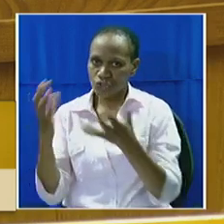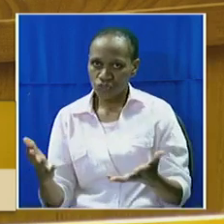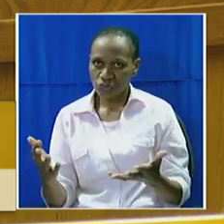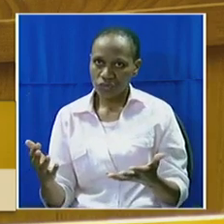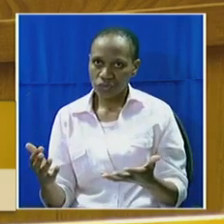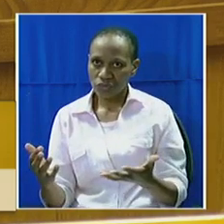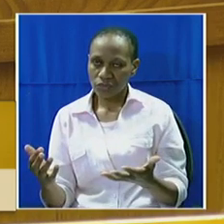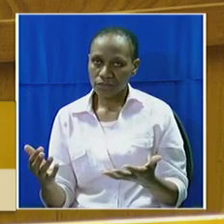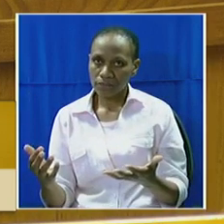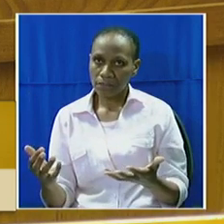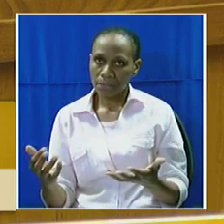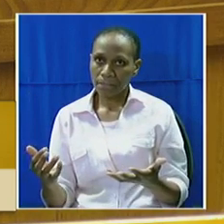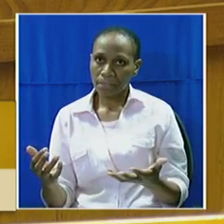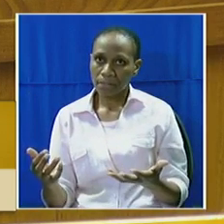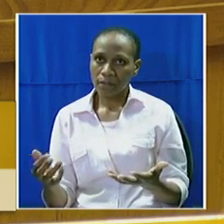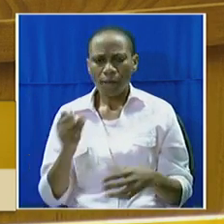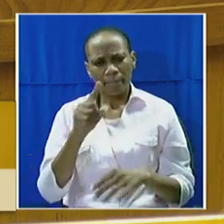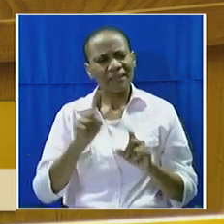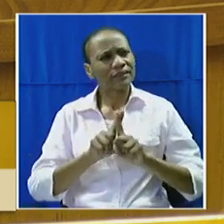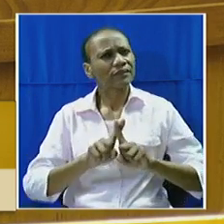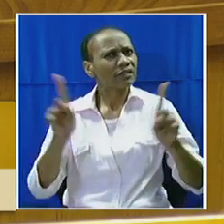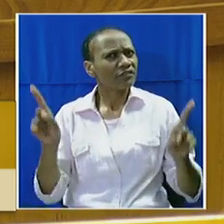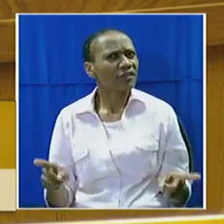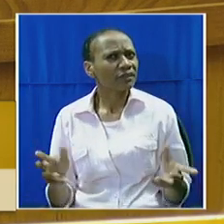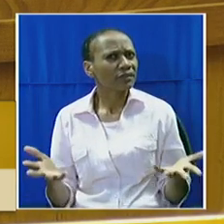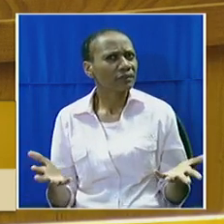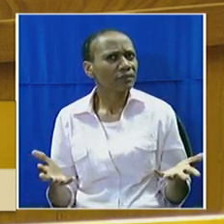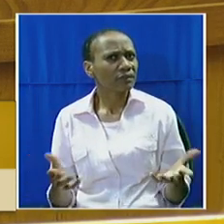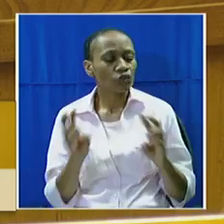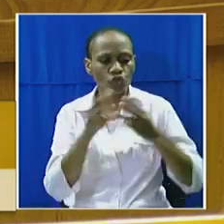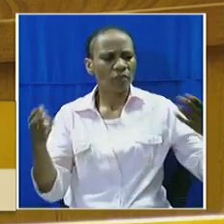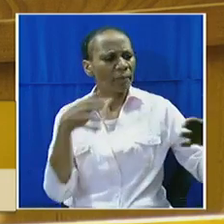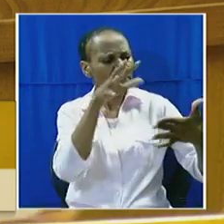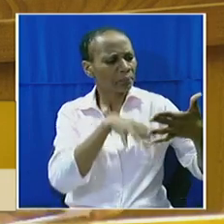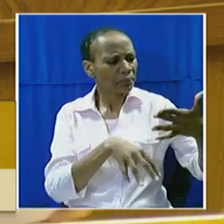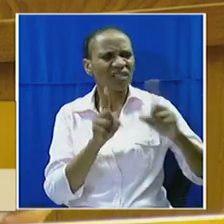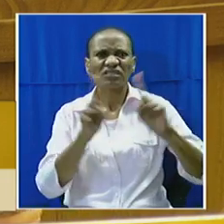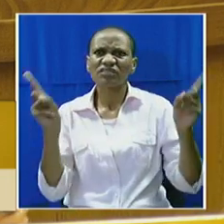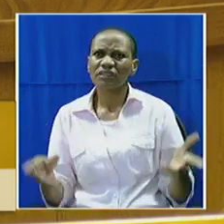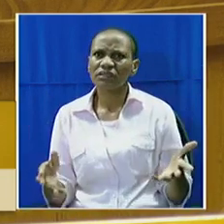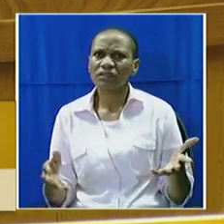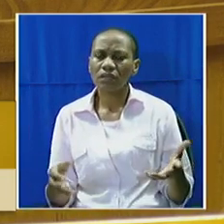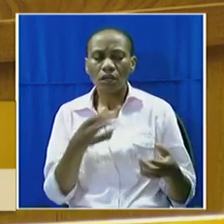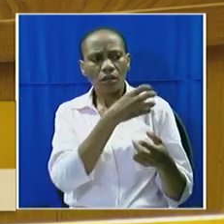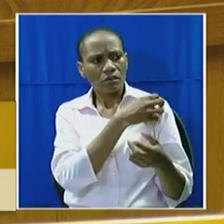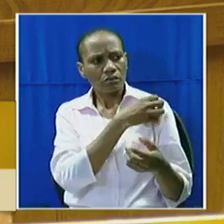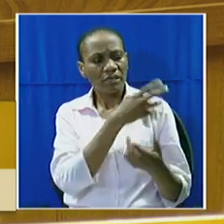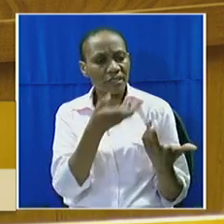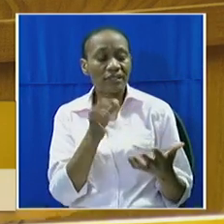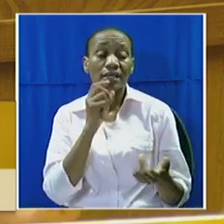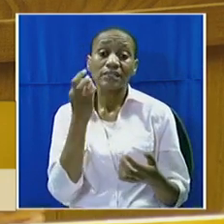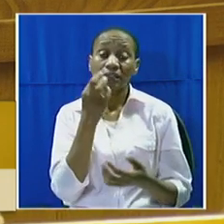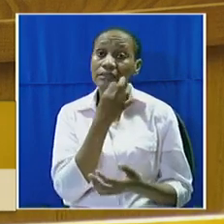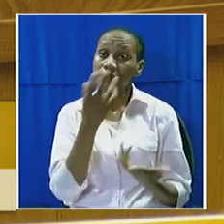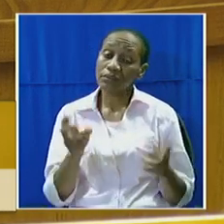advice, of course. But it's very different to the pictures being painted in the press, so especially by our minister, who's on record stating,